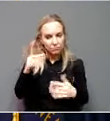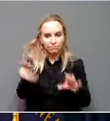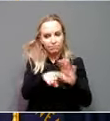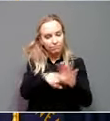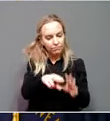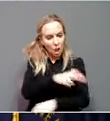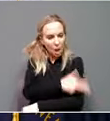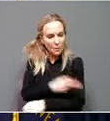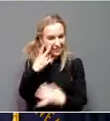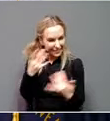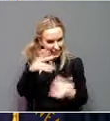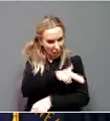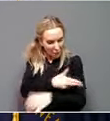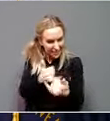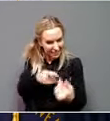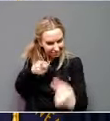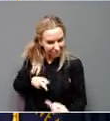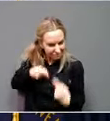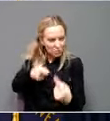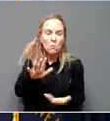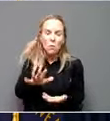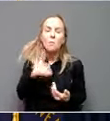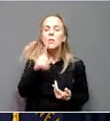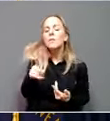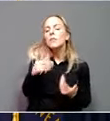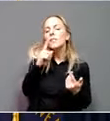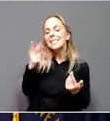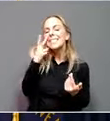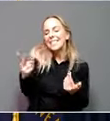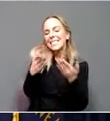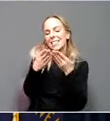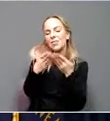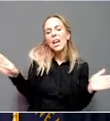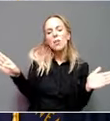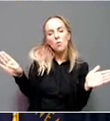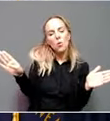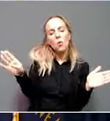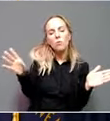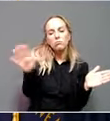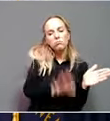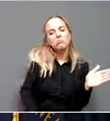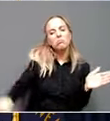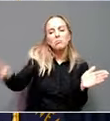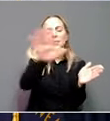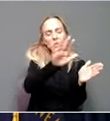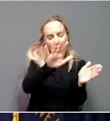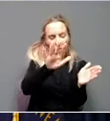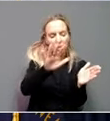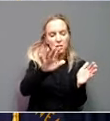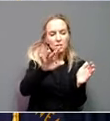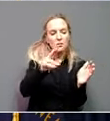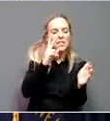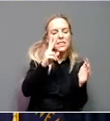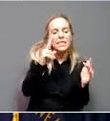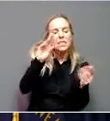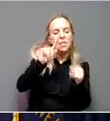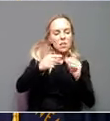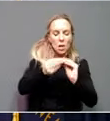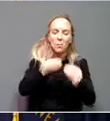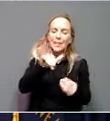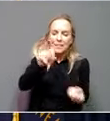seen generally a decrease in their ICUs. Remember, it got so bad they were creating new ICUs. And what happened is